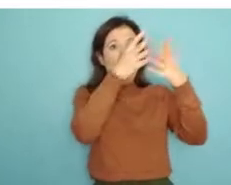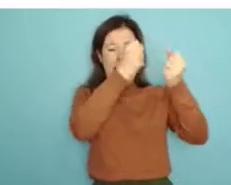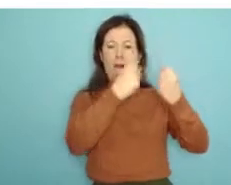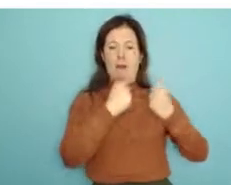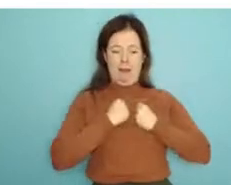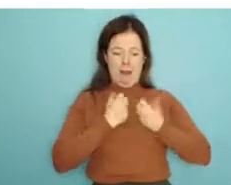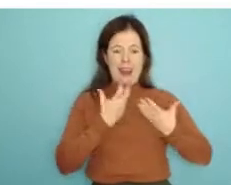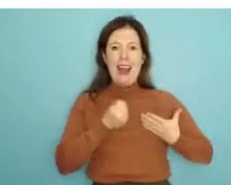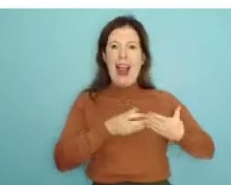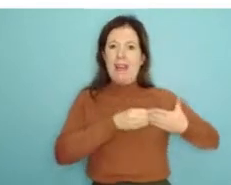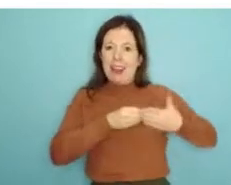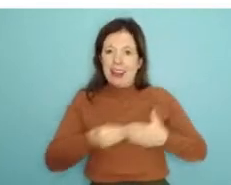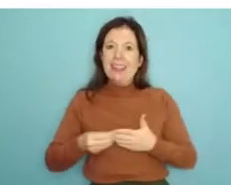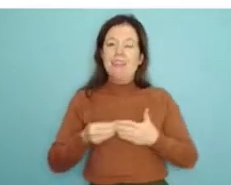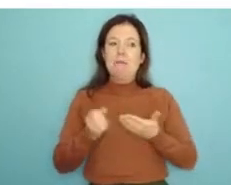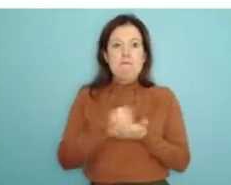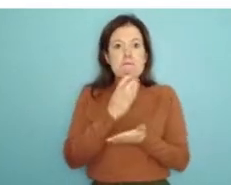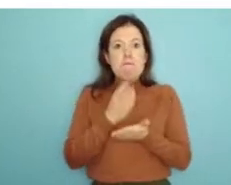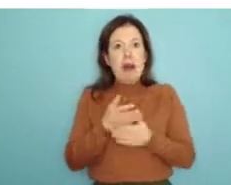And